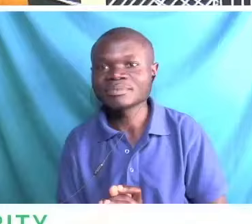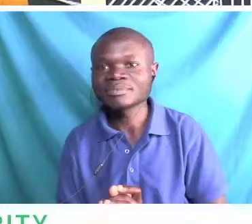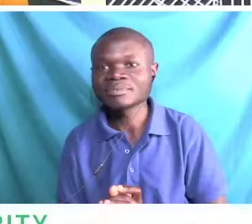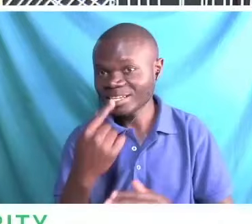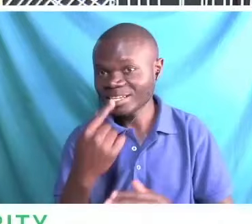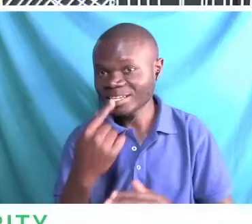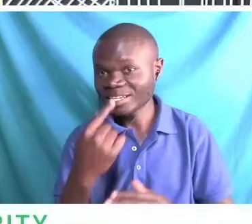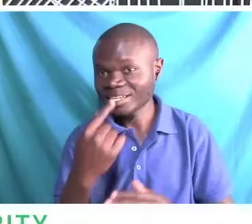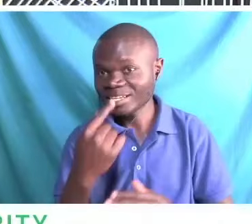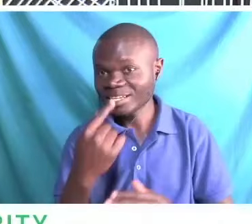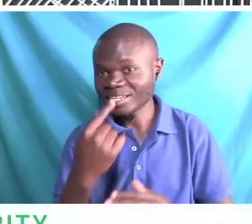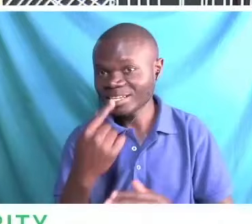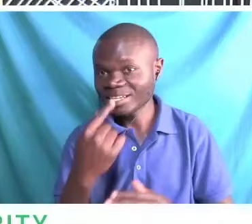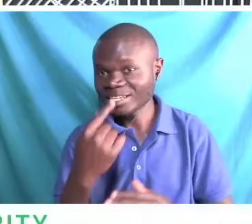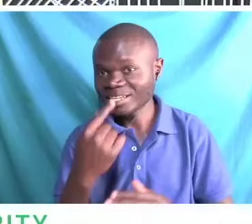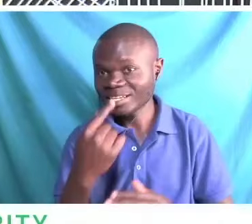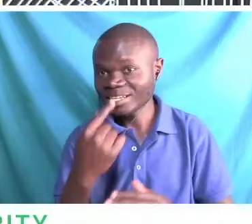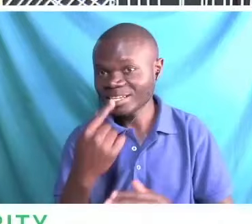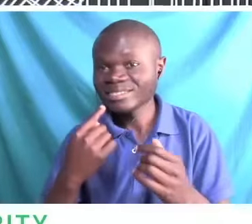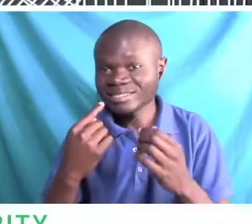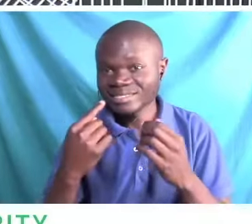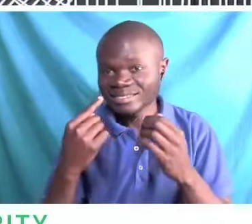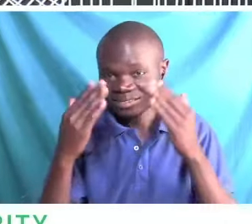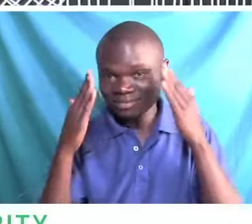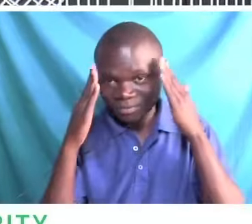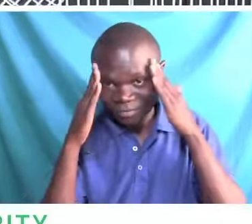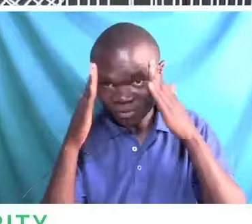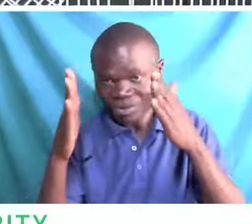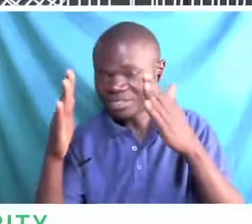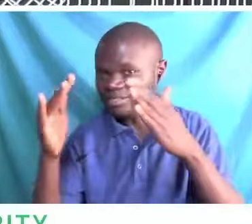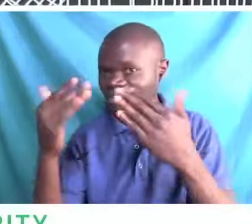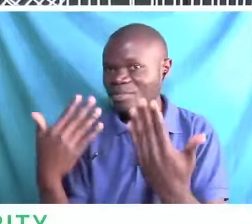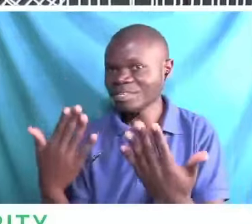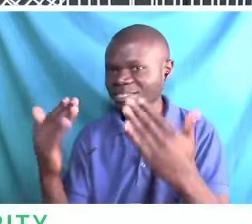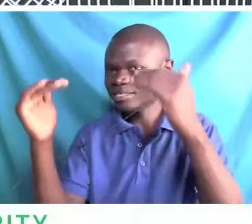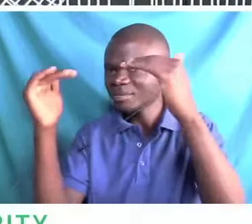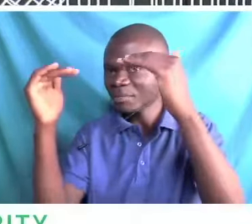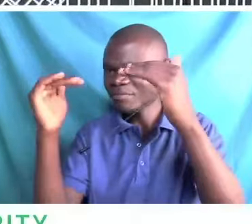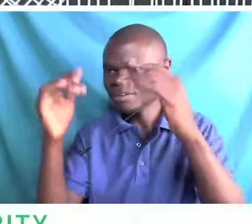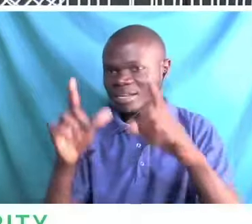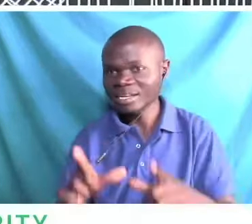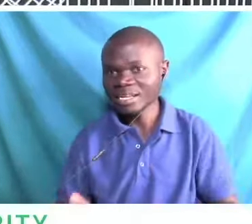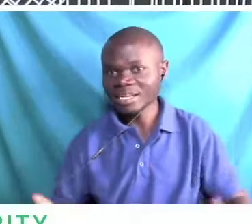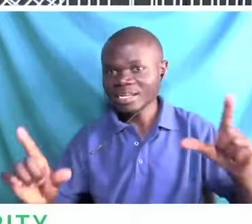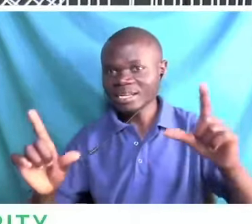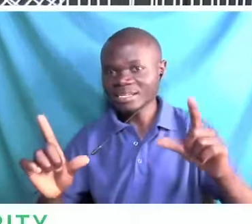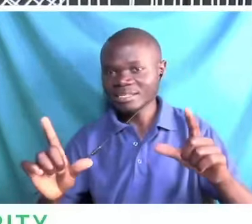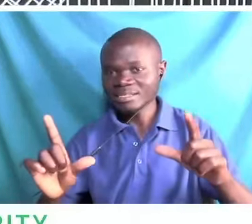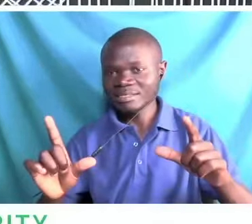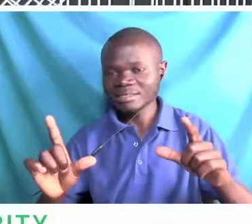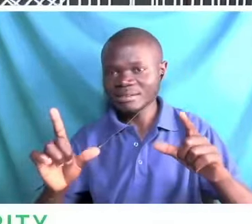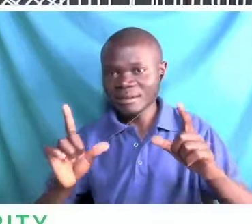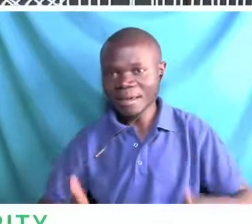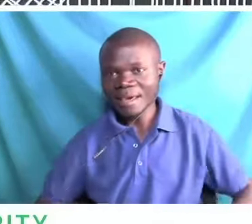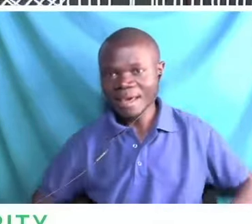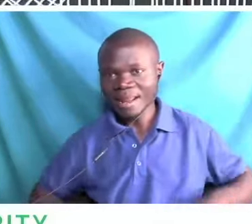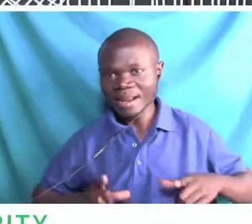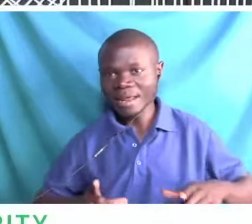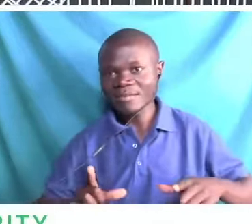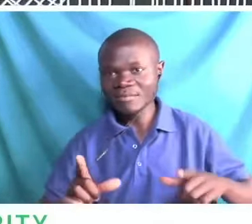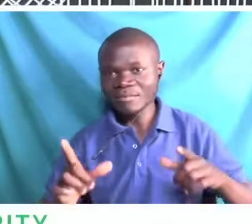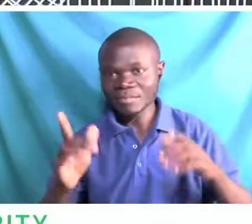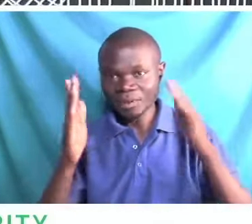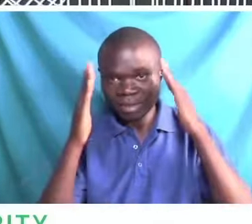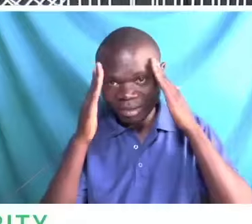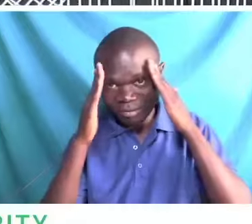hey, set your minds on things above. Let your mindset, let your life be Christ-focused. And how do